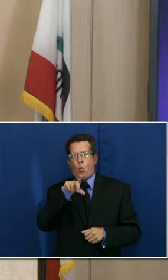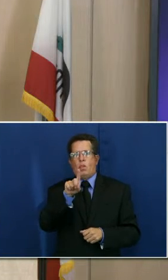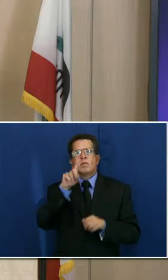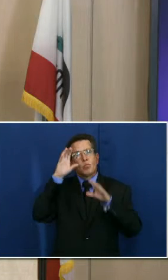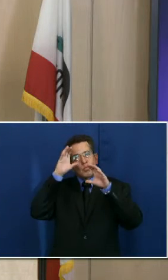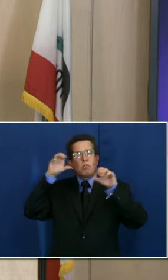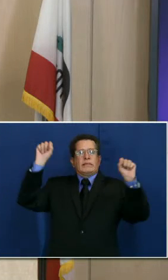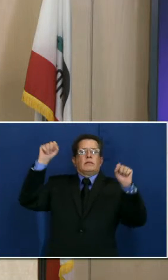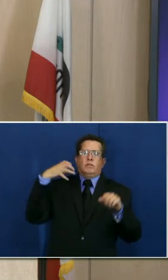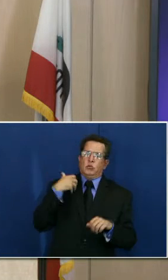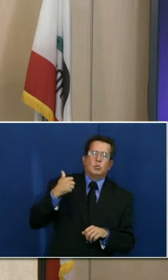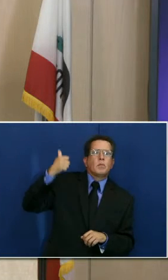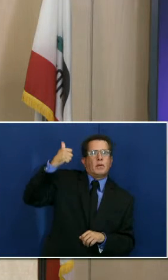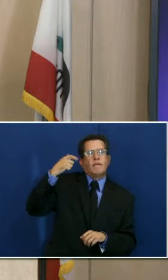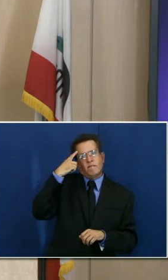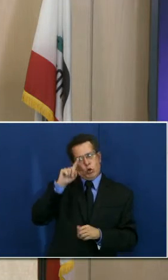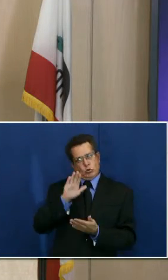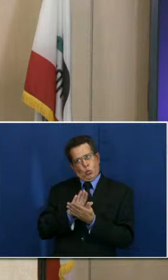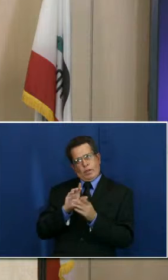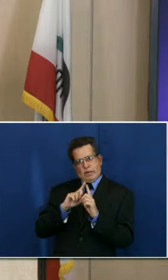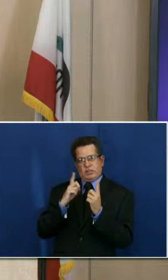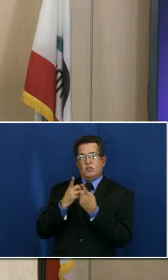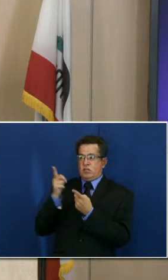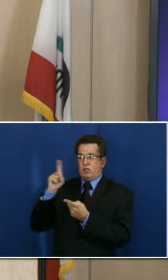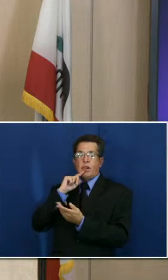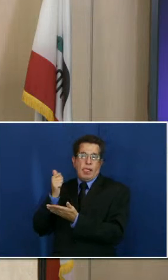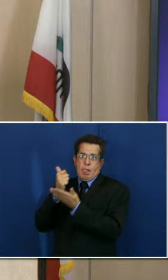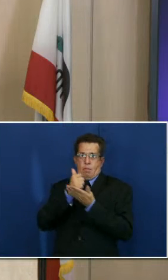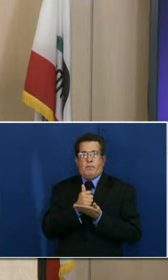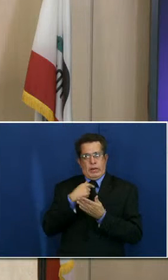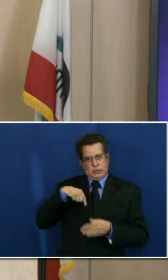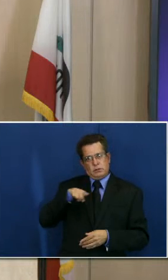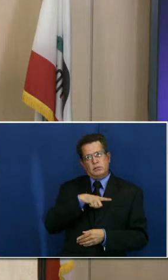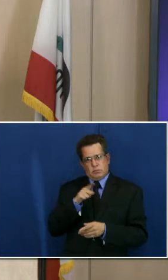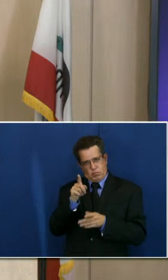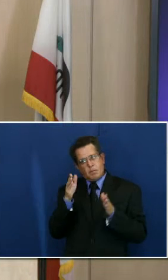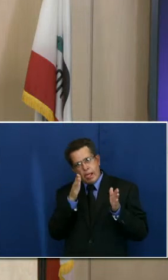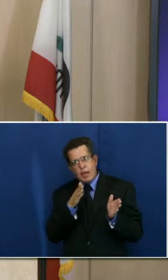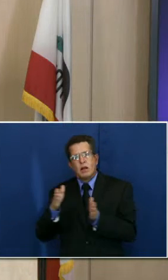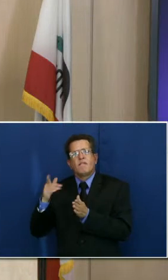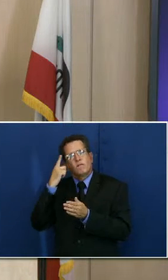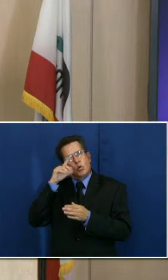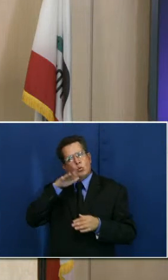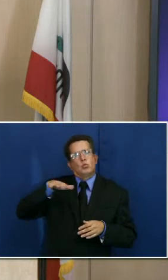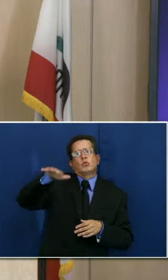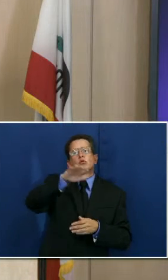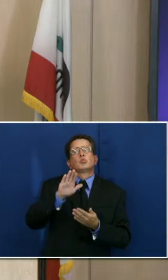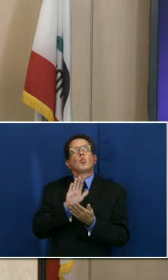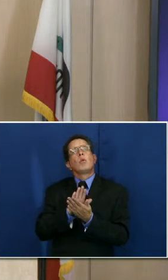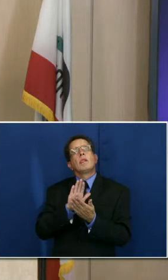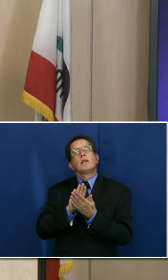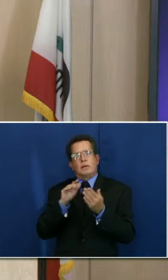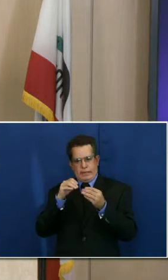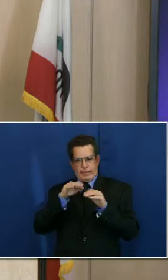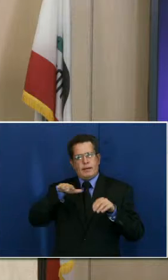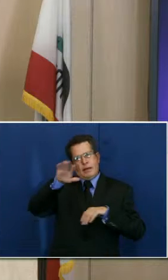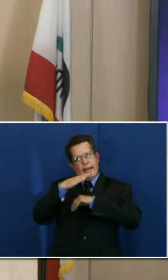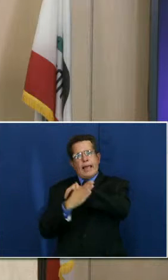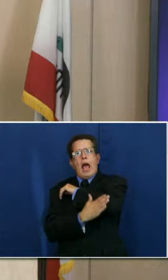of Instruction, which has been a tremendous resource to us as a kind of coordinator of all of the schools in the